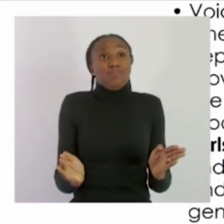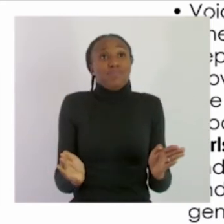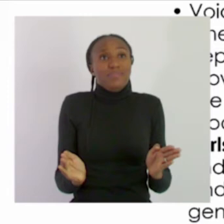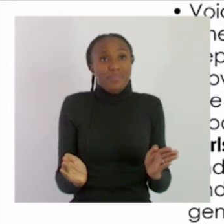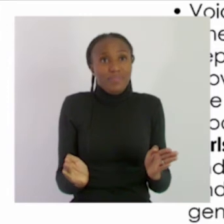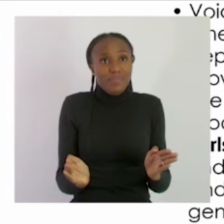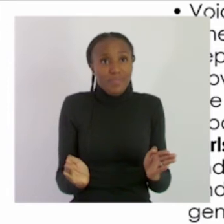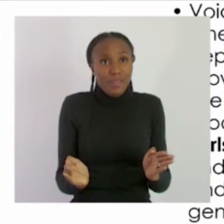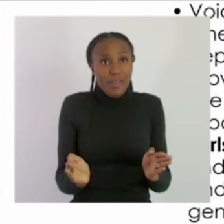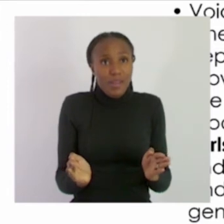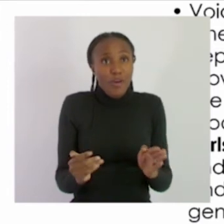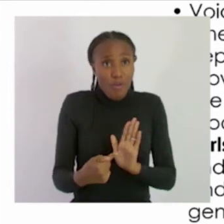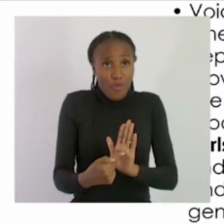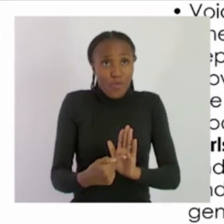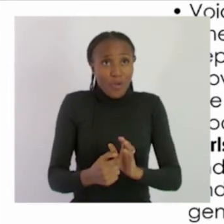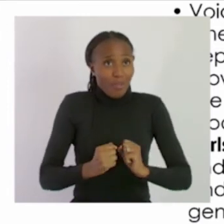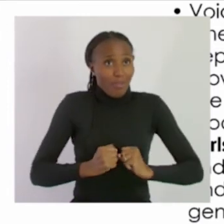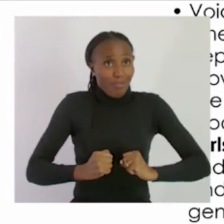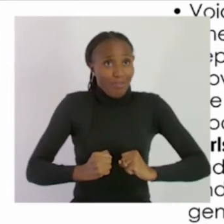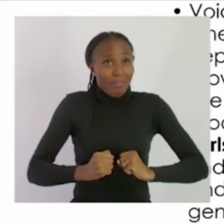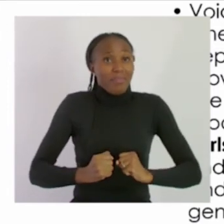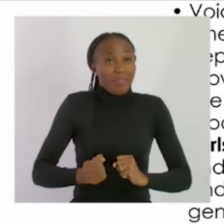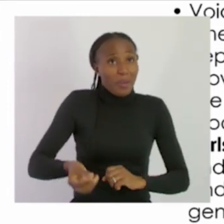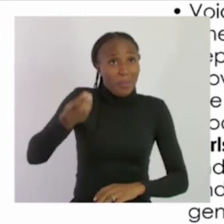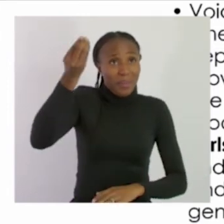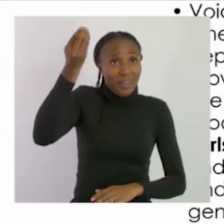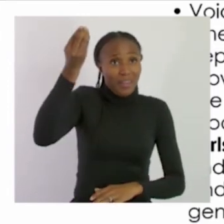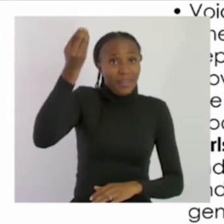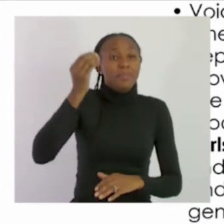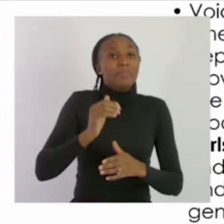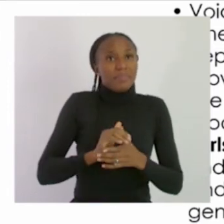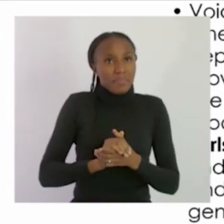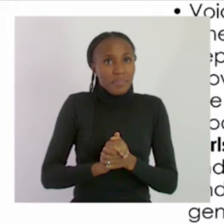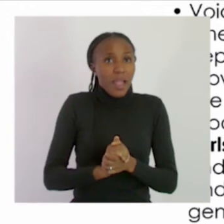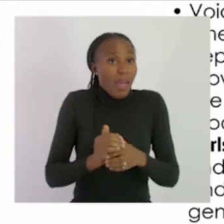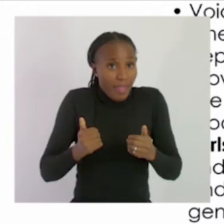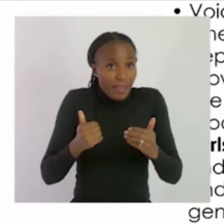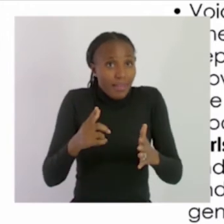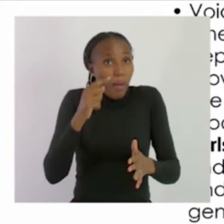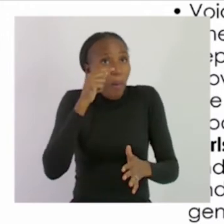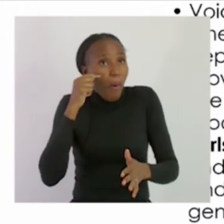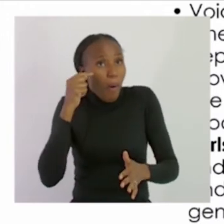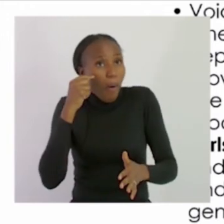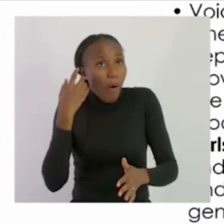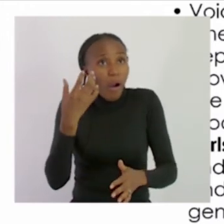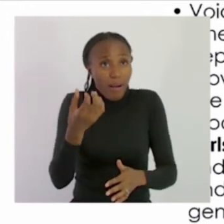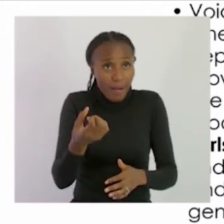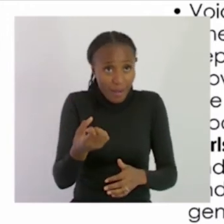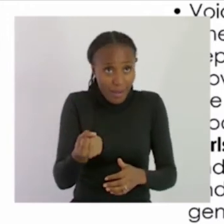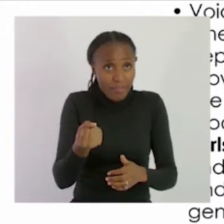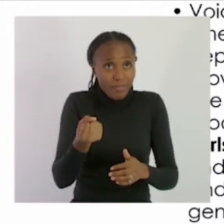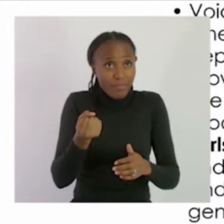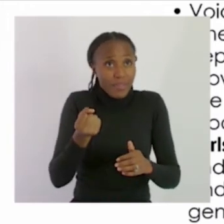become wider, it moves out of the body. They start with the menstrual periods, or the menstruation begins. They are going to